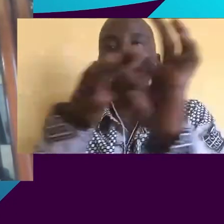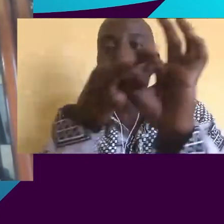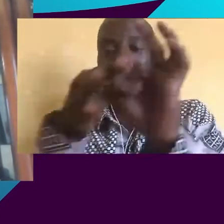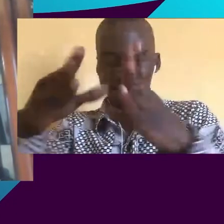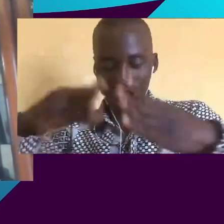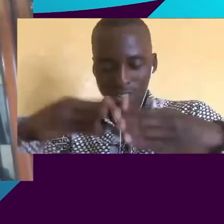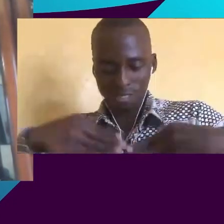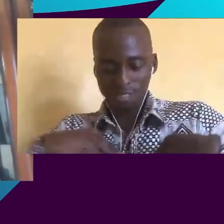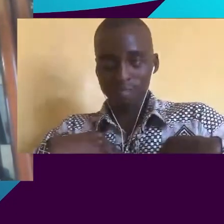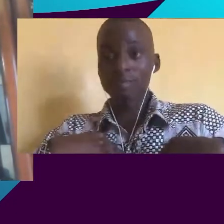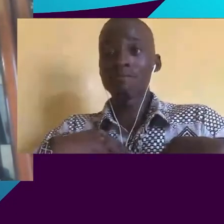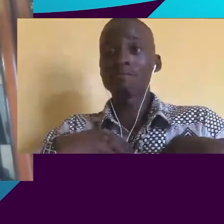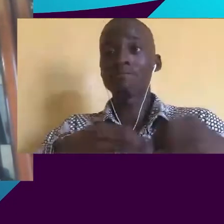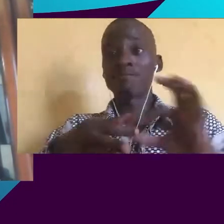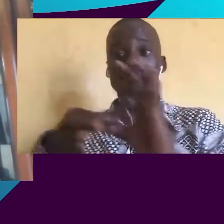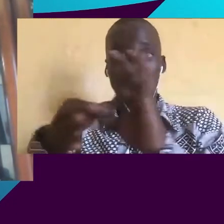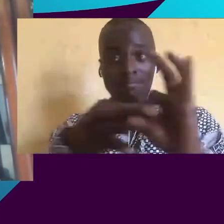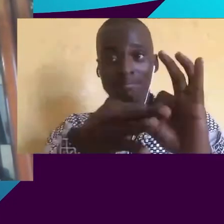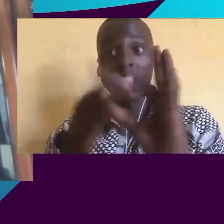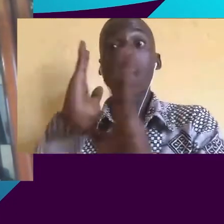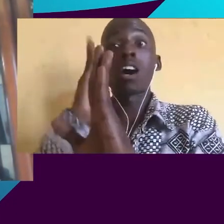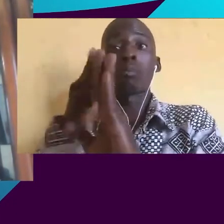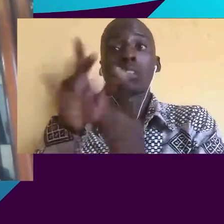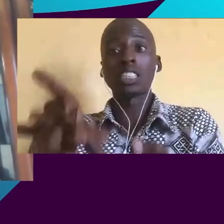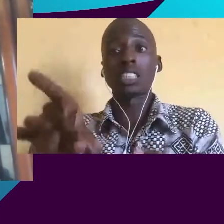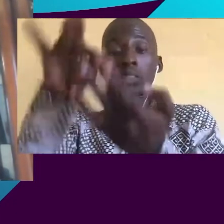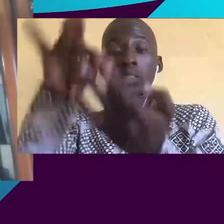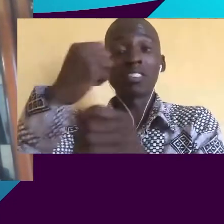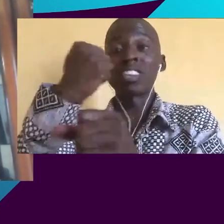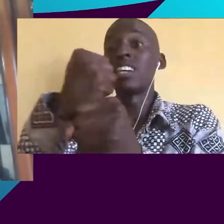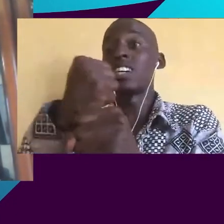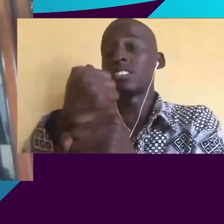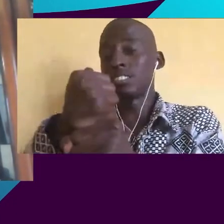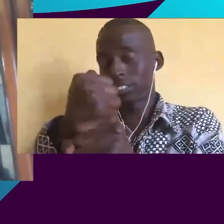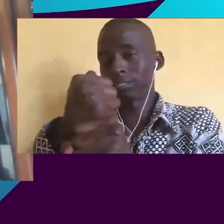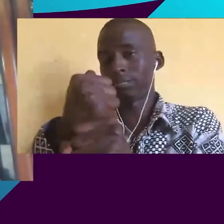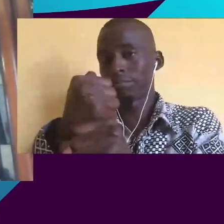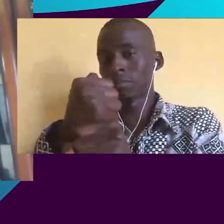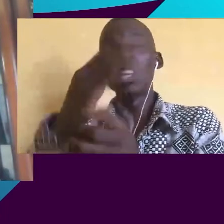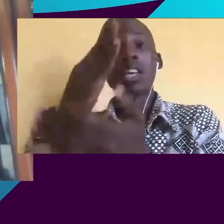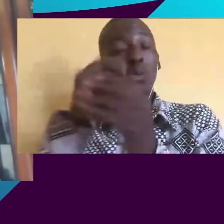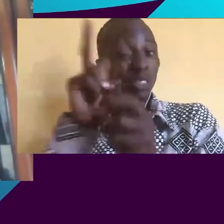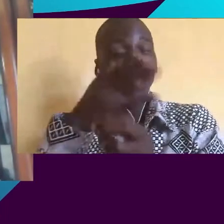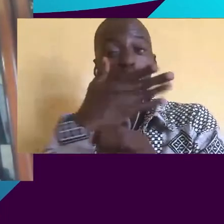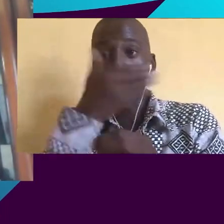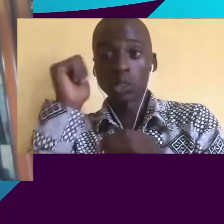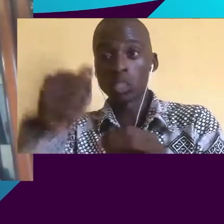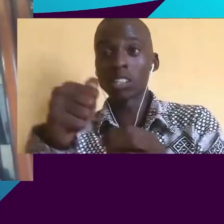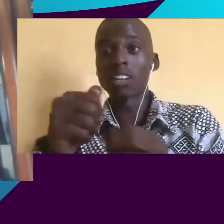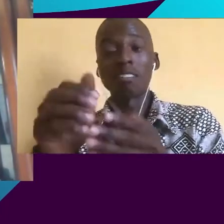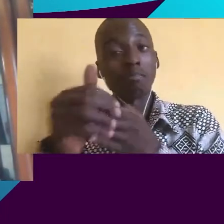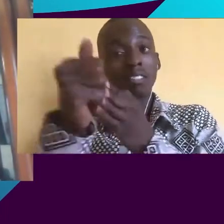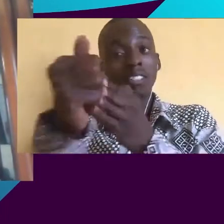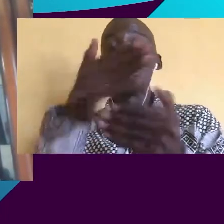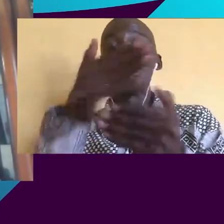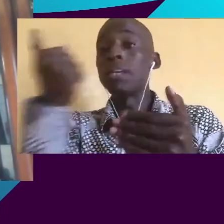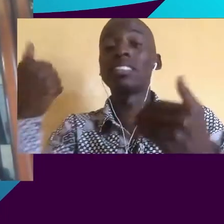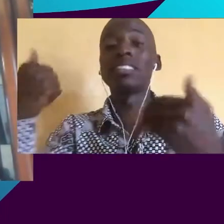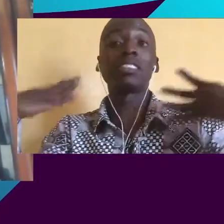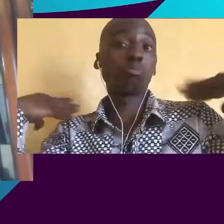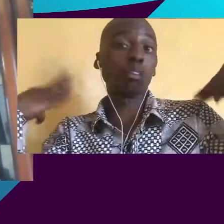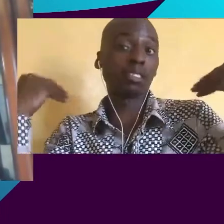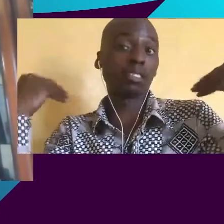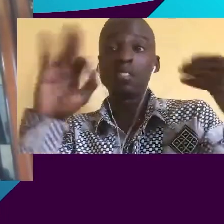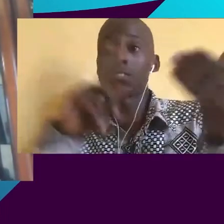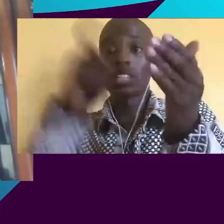sporting landscape, especially for the girl child, you know, to see how best we can champion the best practice. If we get a person like Rebecca,